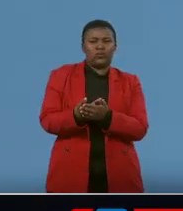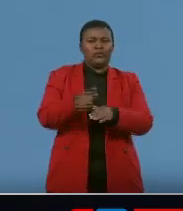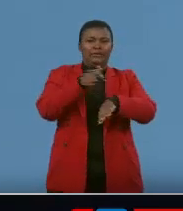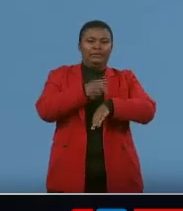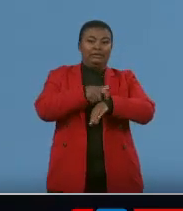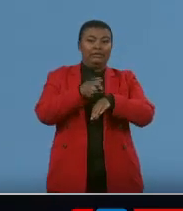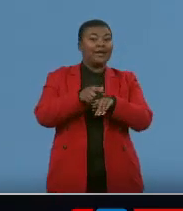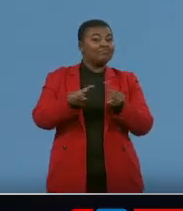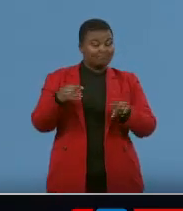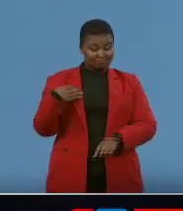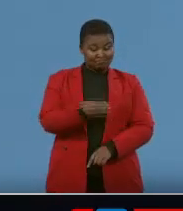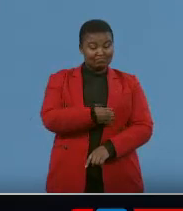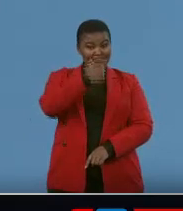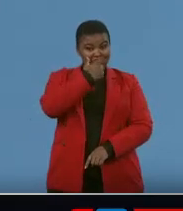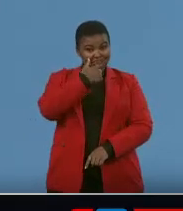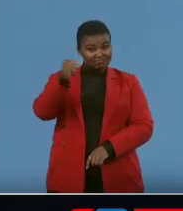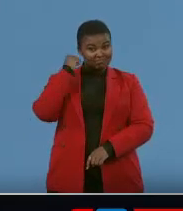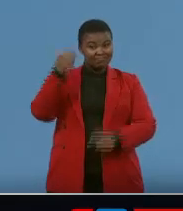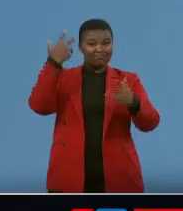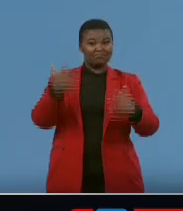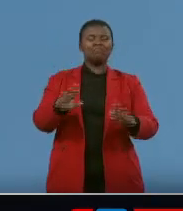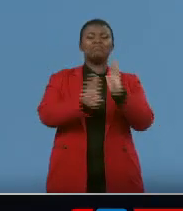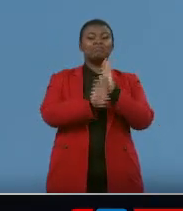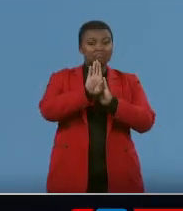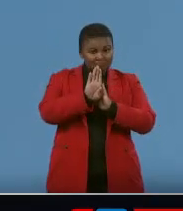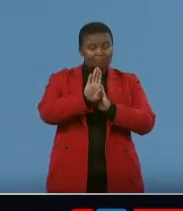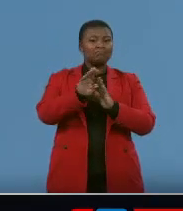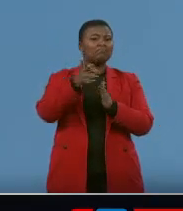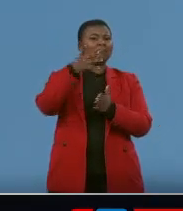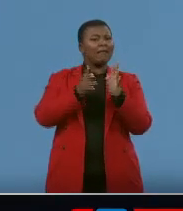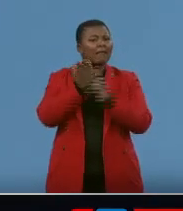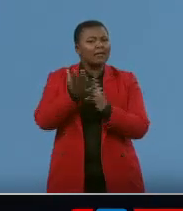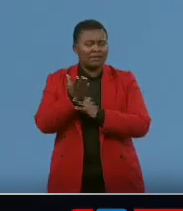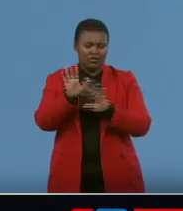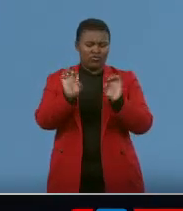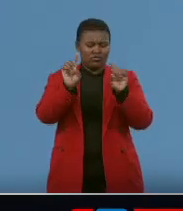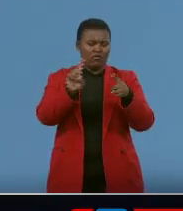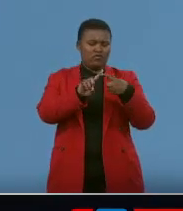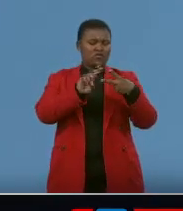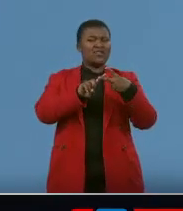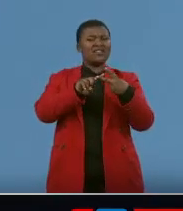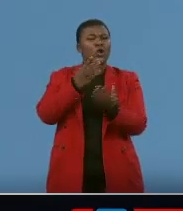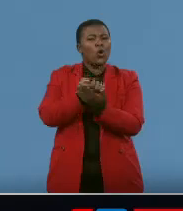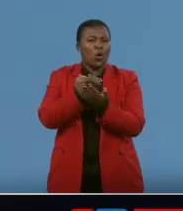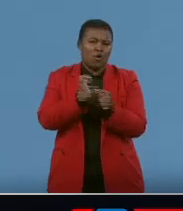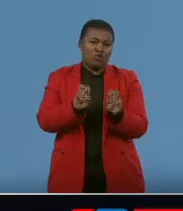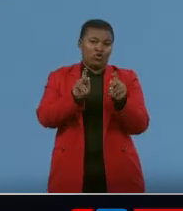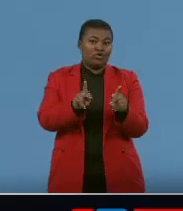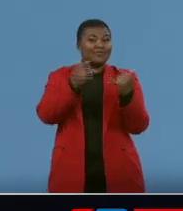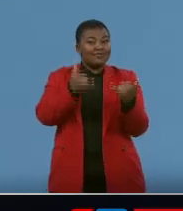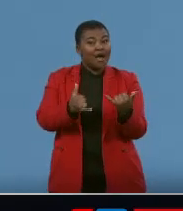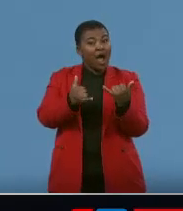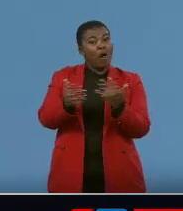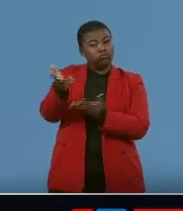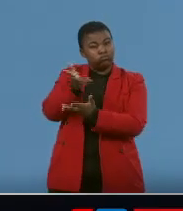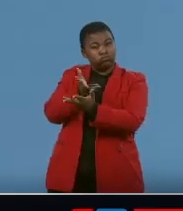The president saying this recognition will improve access to education and economic opportunities as well. Let's get some reaction of